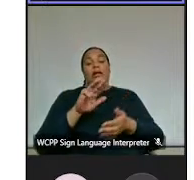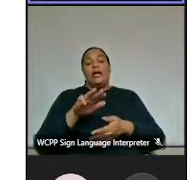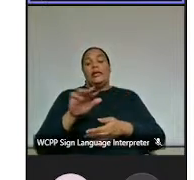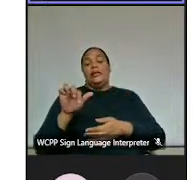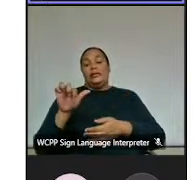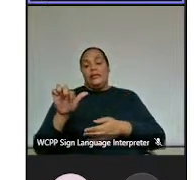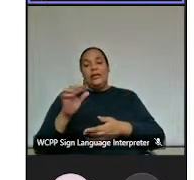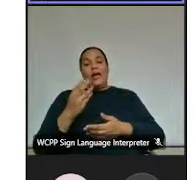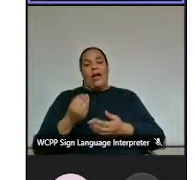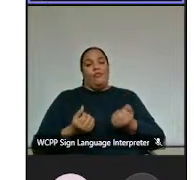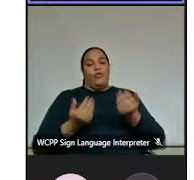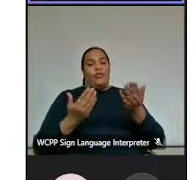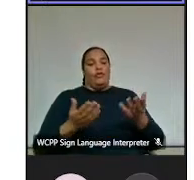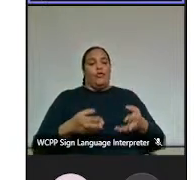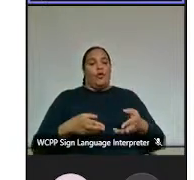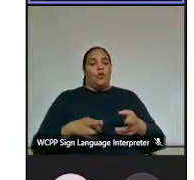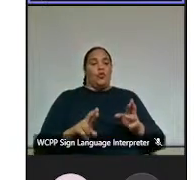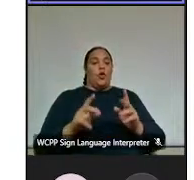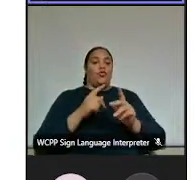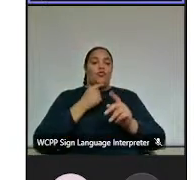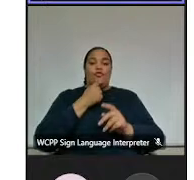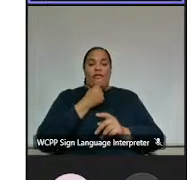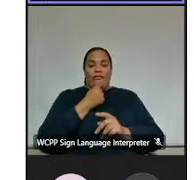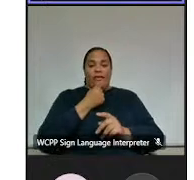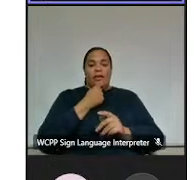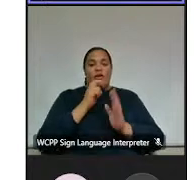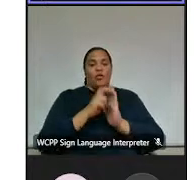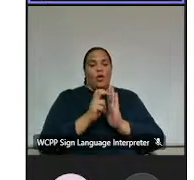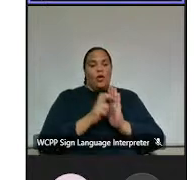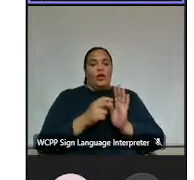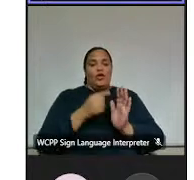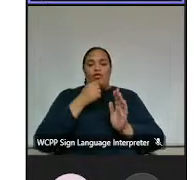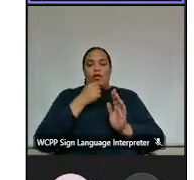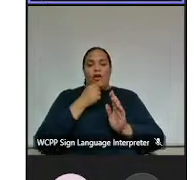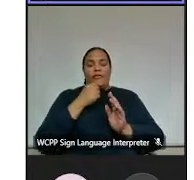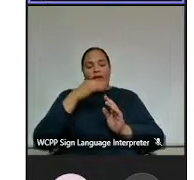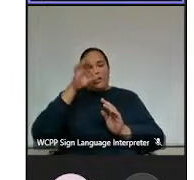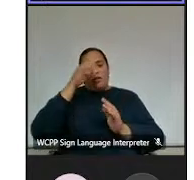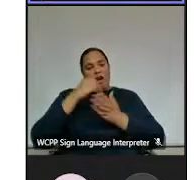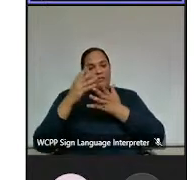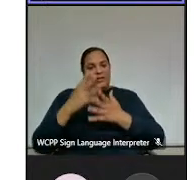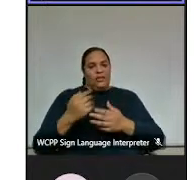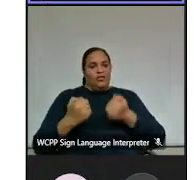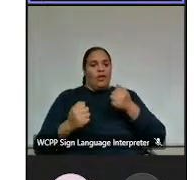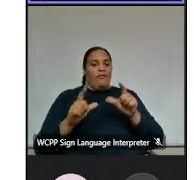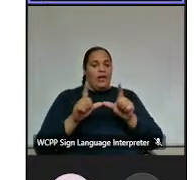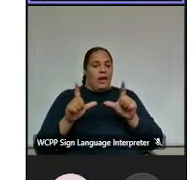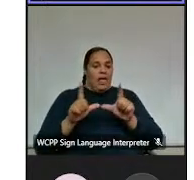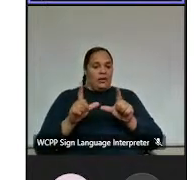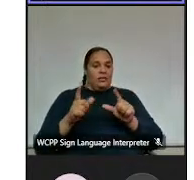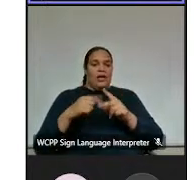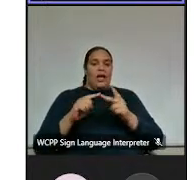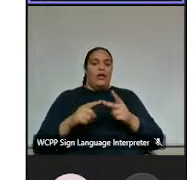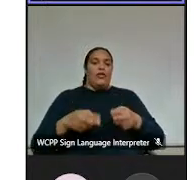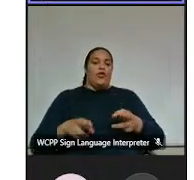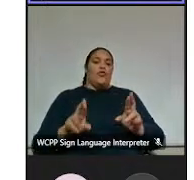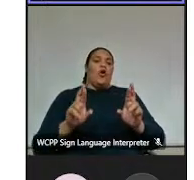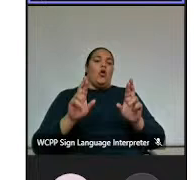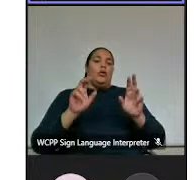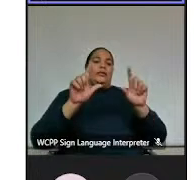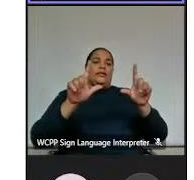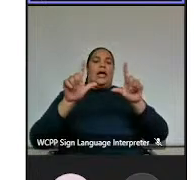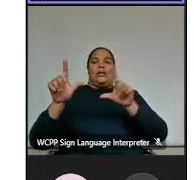1996, we have provisions for road traffic regulation, traffic enforcement, driver and vehicle licensing, and road traffic